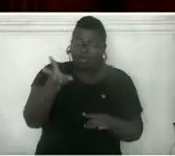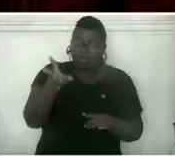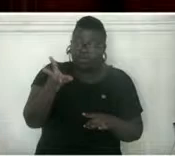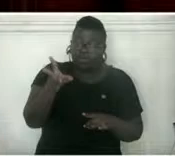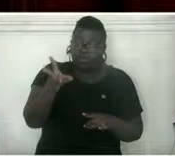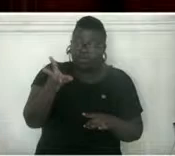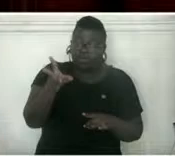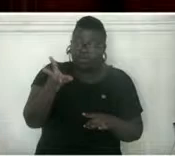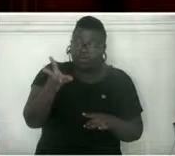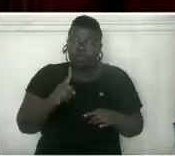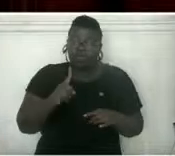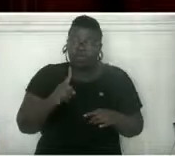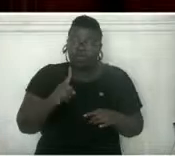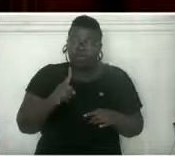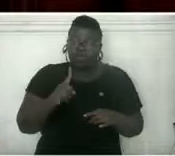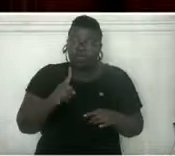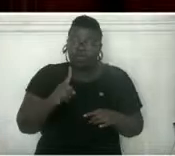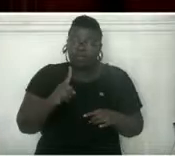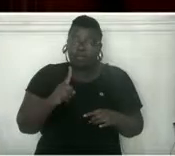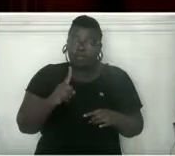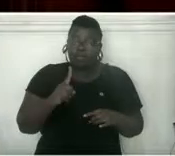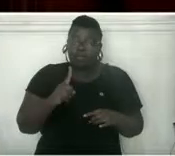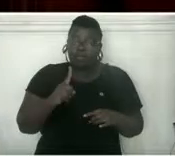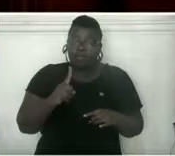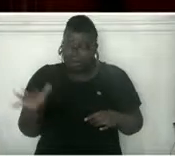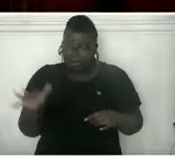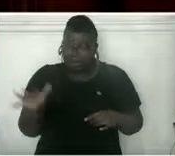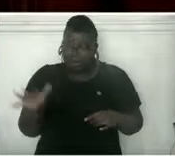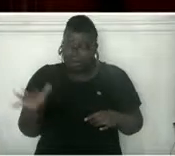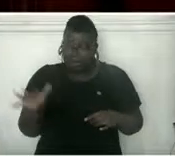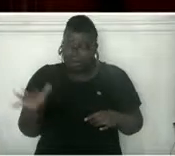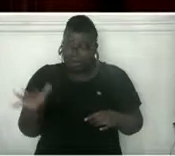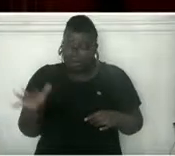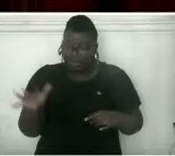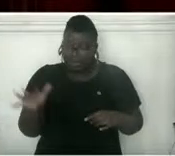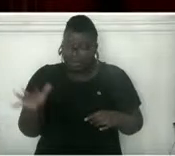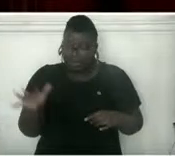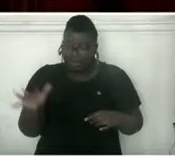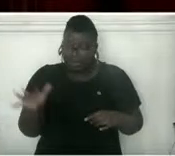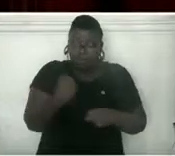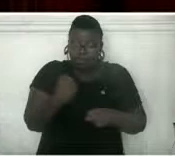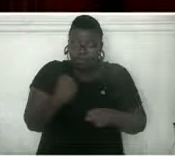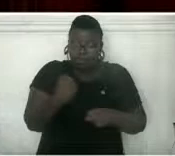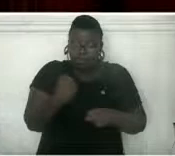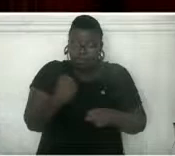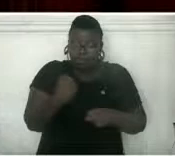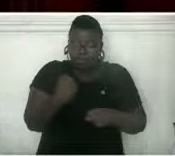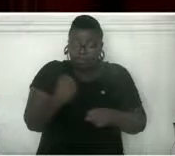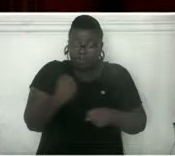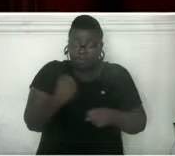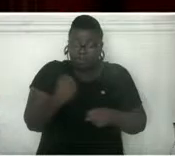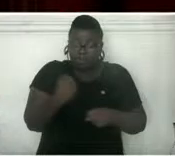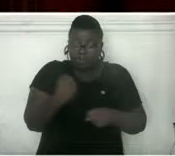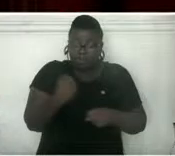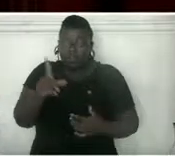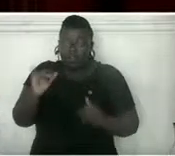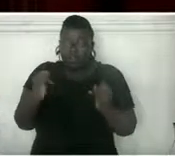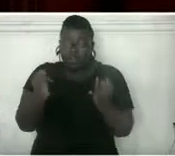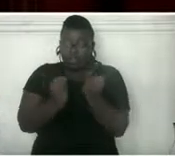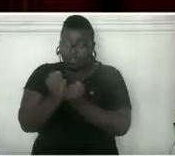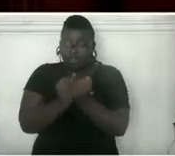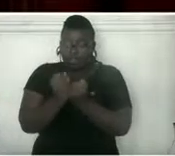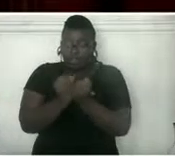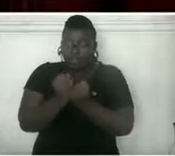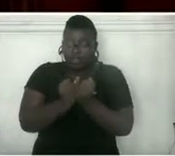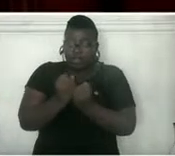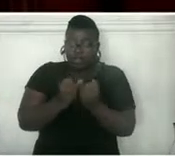1.5 billion. This initiative will ensure that KwaZulu Natal maintain its competitive